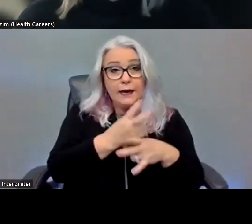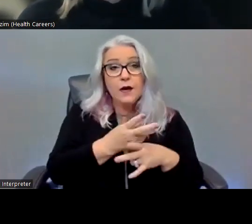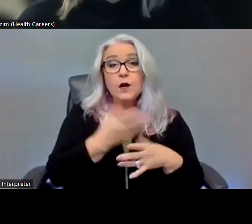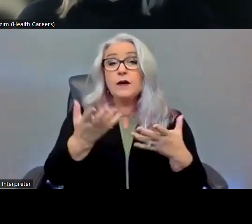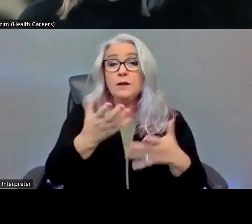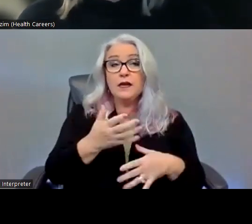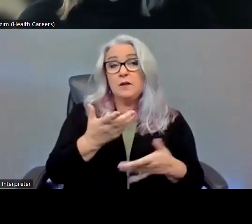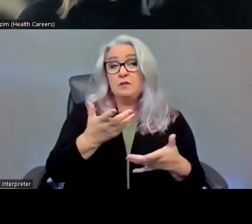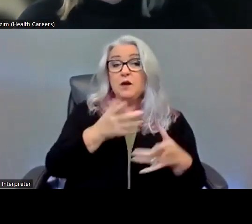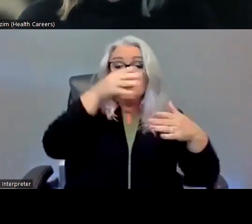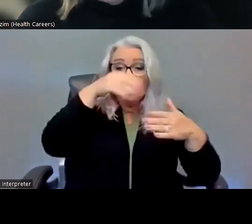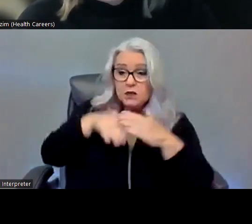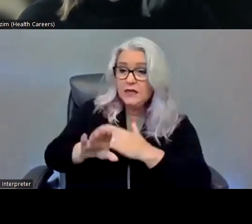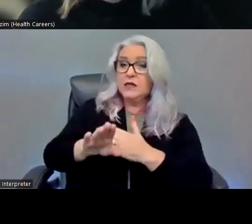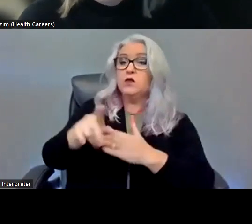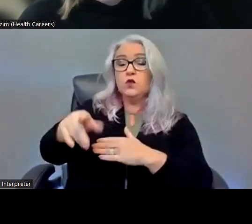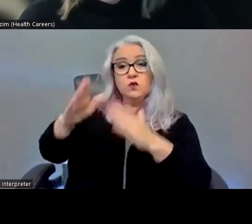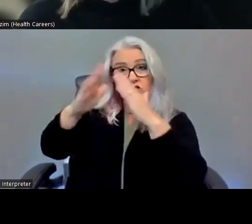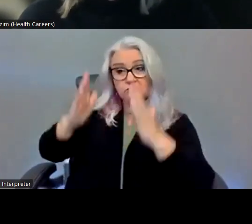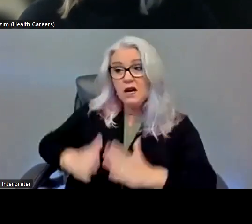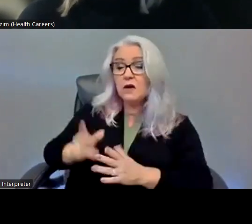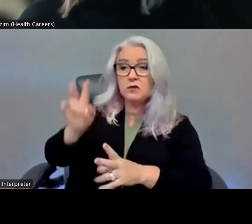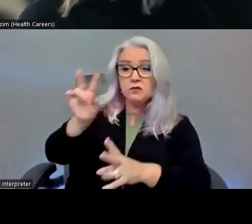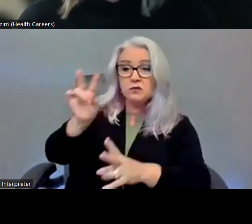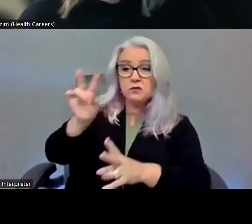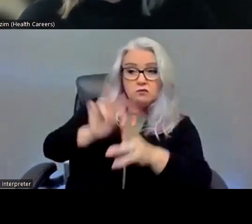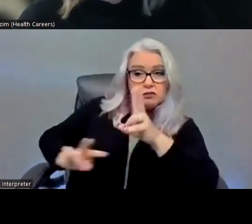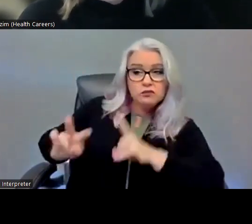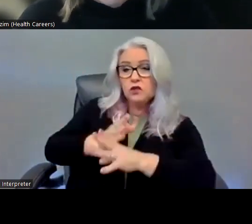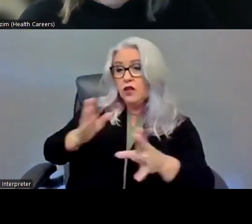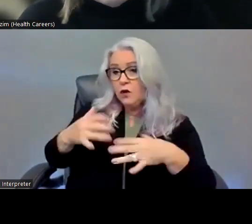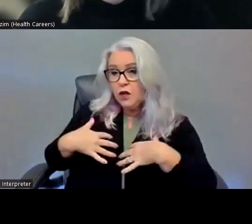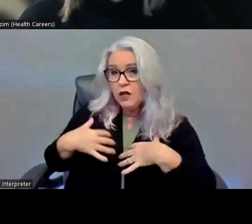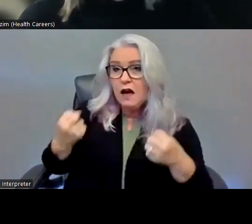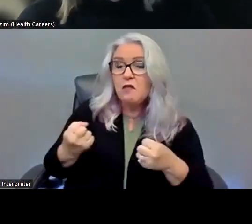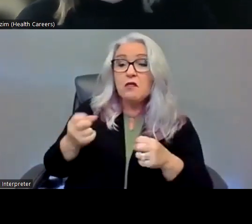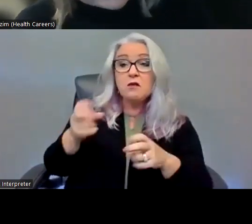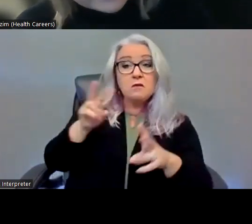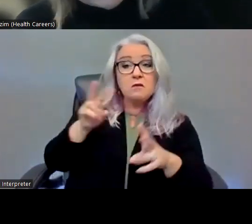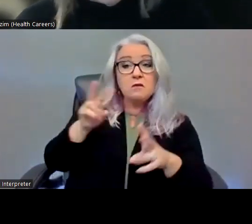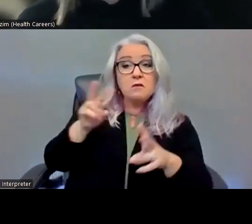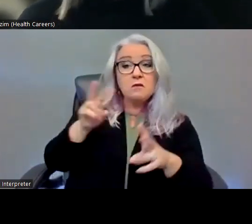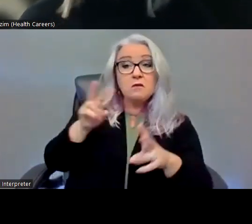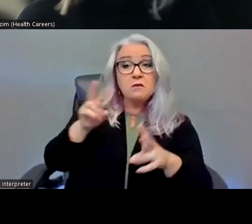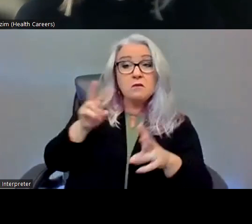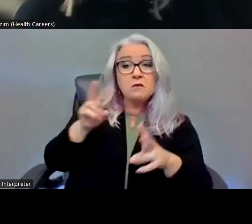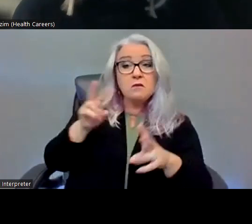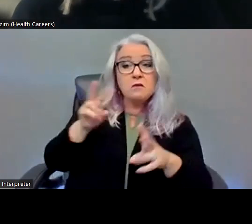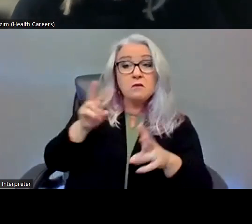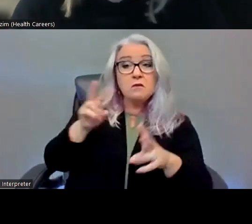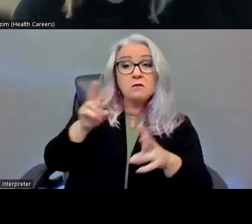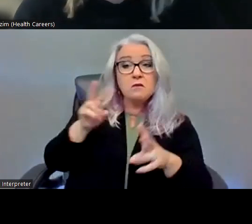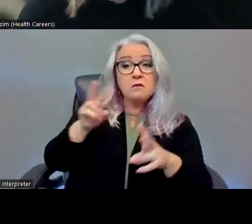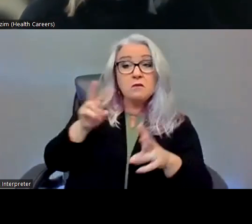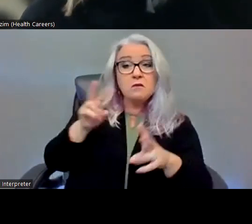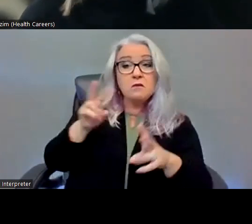to look over the general well-being and help somebody in their home so that they can stay in their home. It